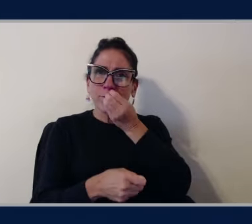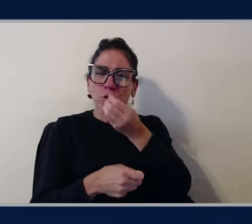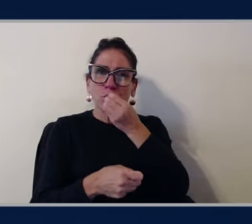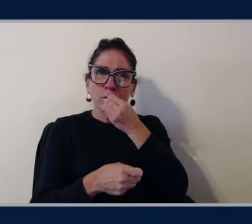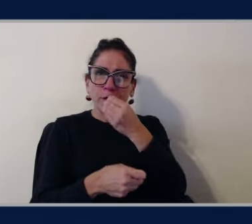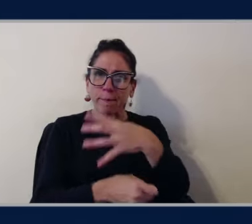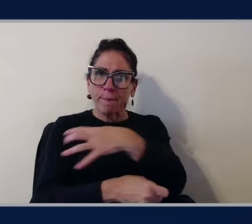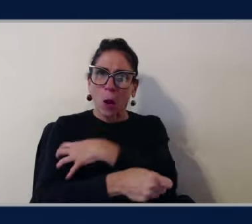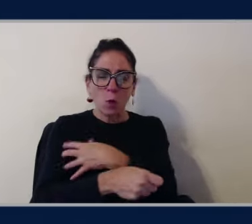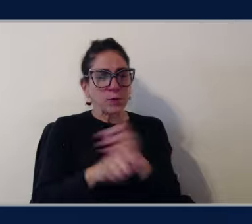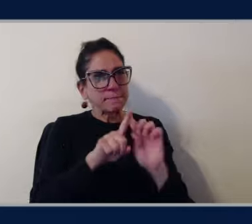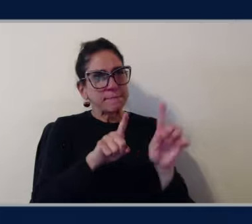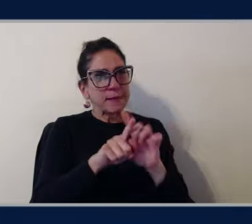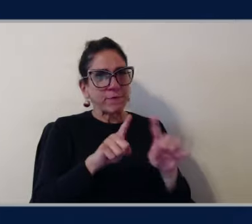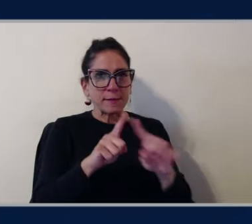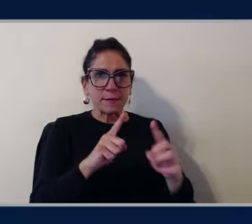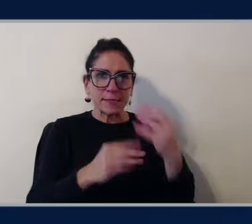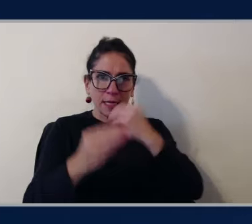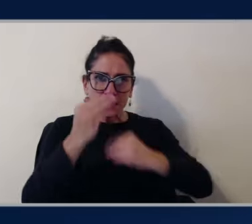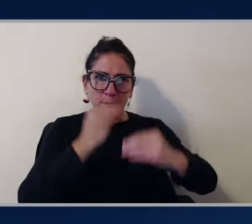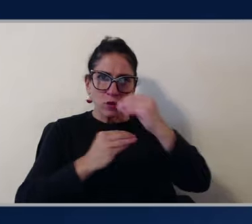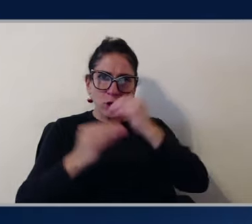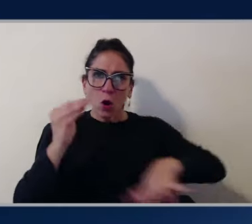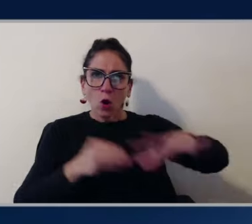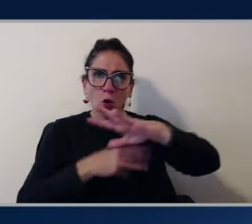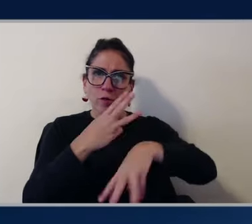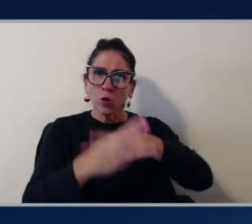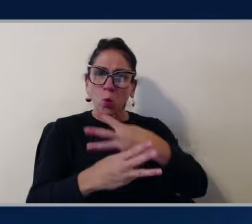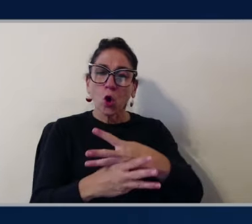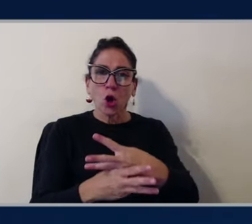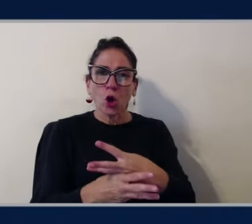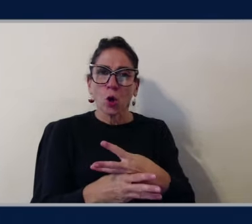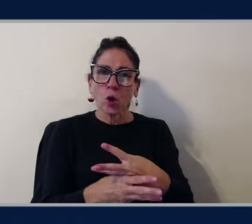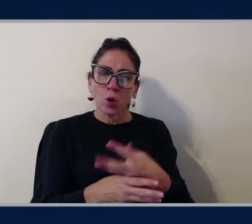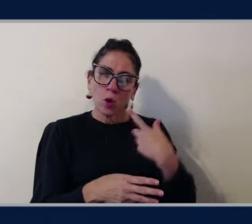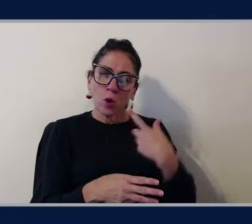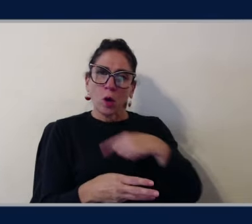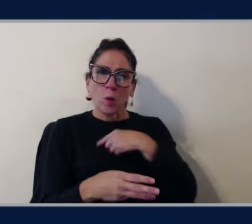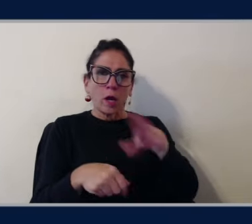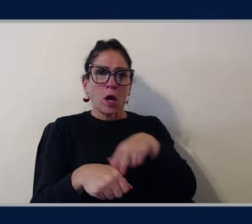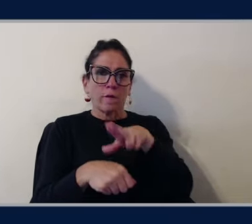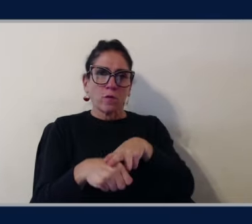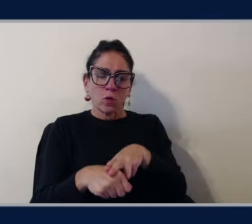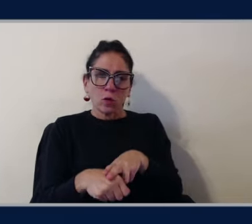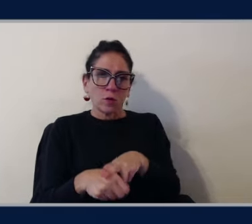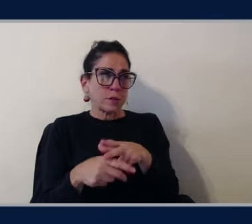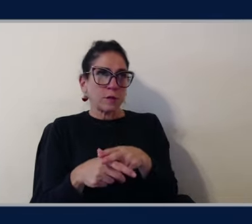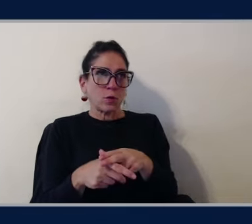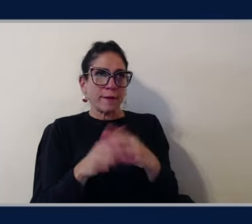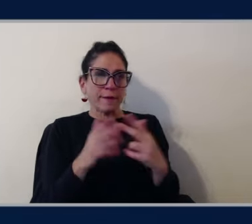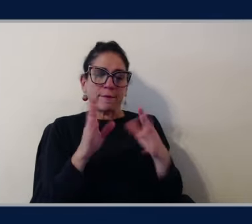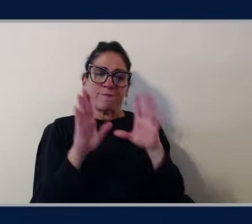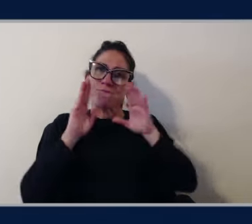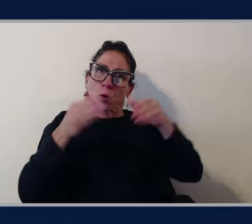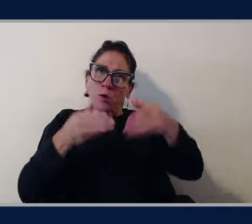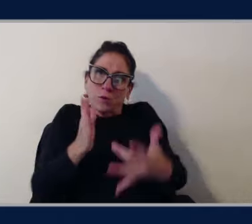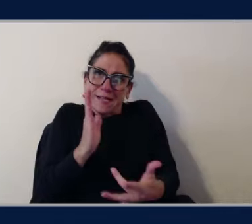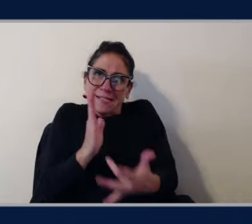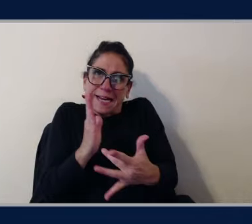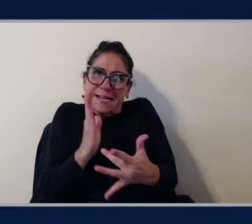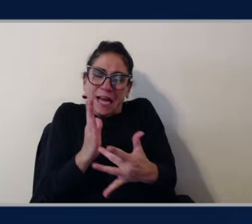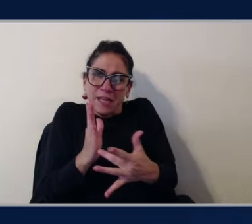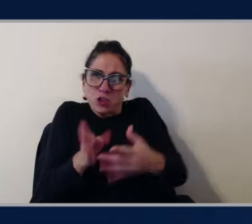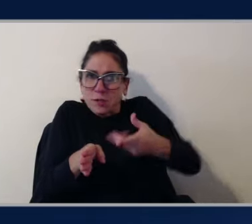of different consumption, all throughout the world. So we, of course, sit in the technology area of the company, but we